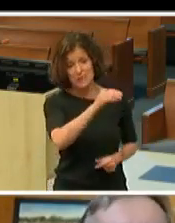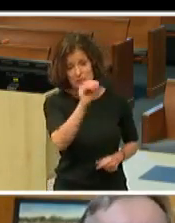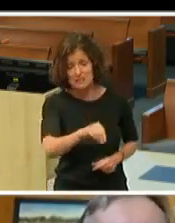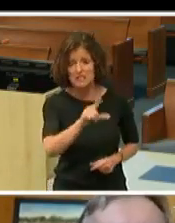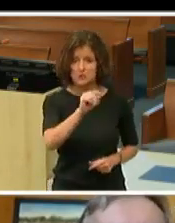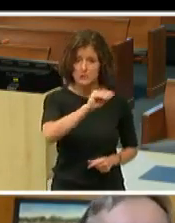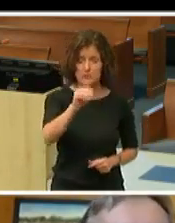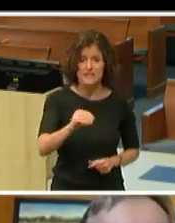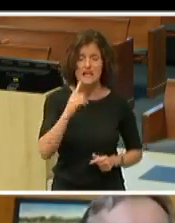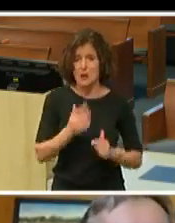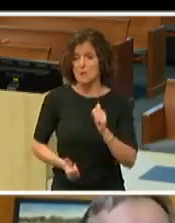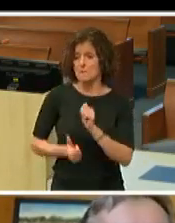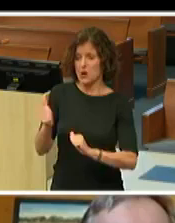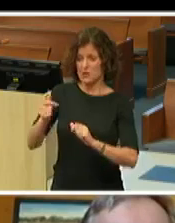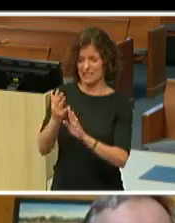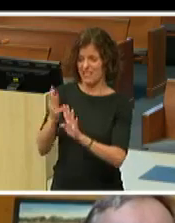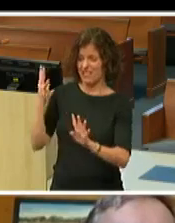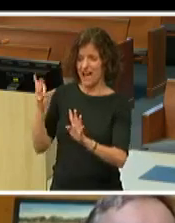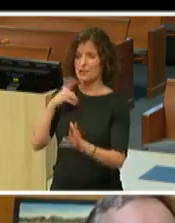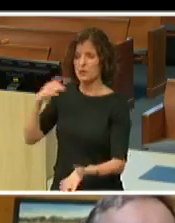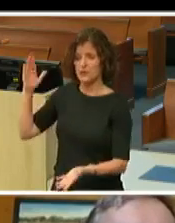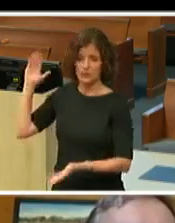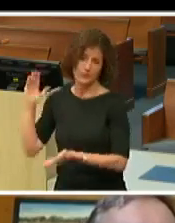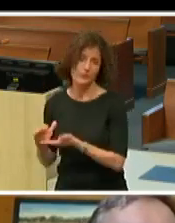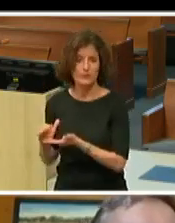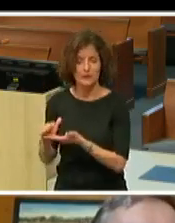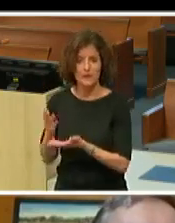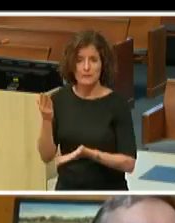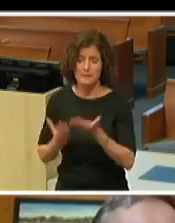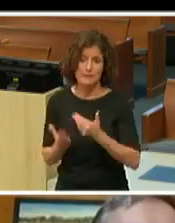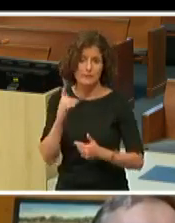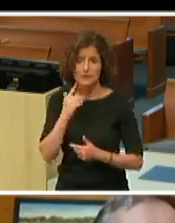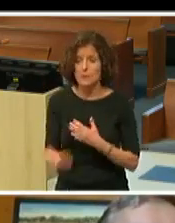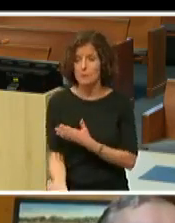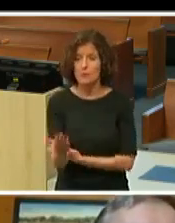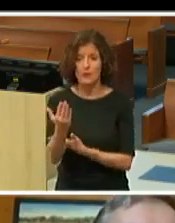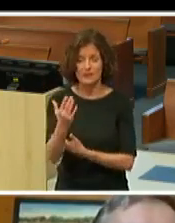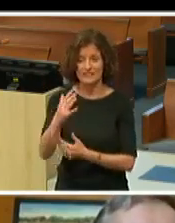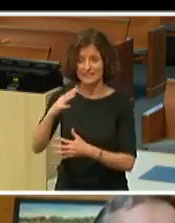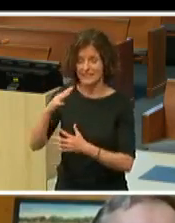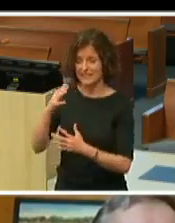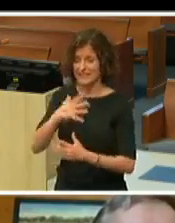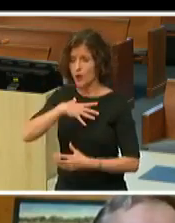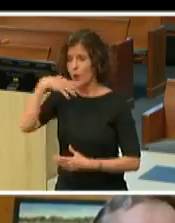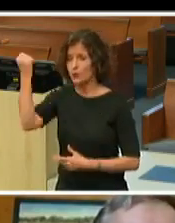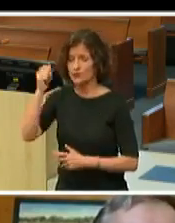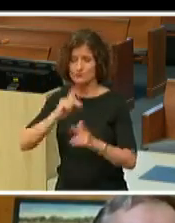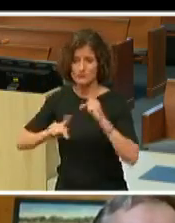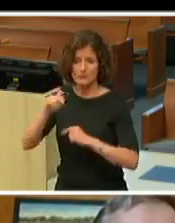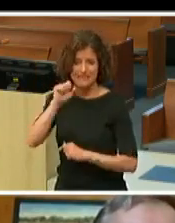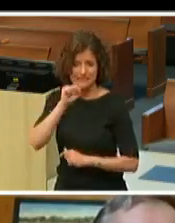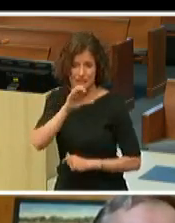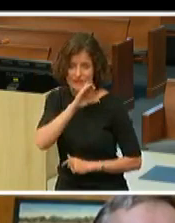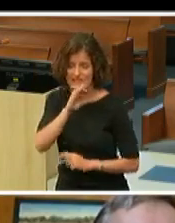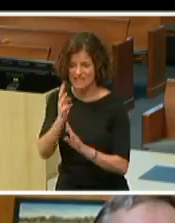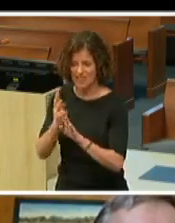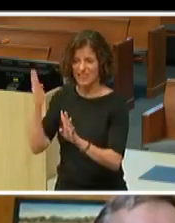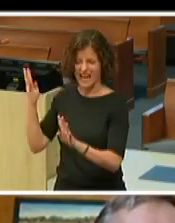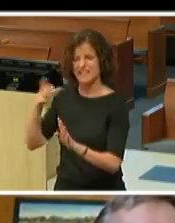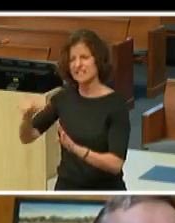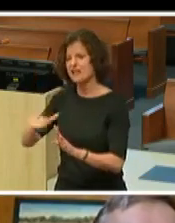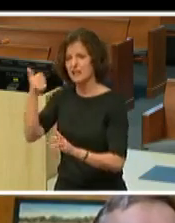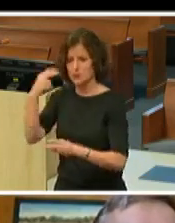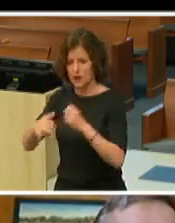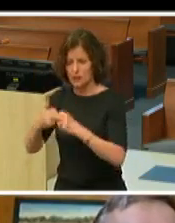of the lines would disappear altogether except these morning senior lines. And that's a separate problem we have to find a way to deal with. So I think that we